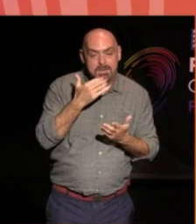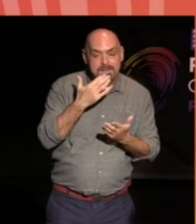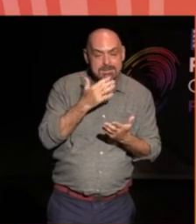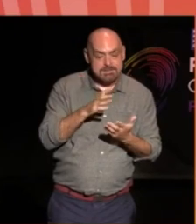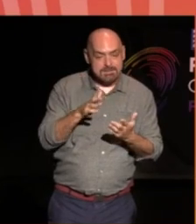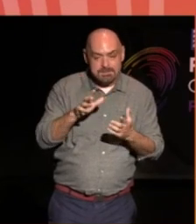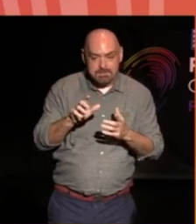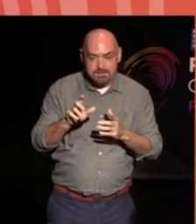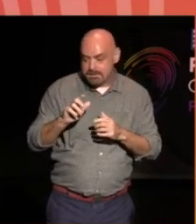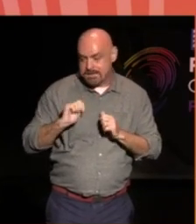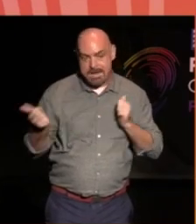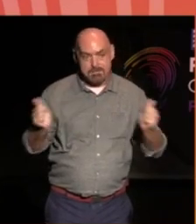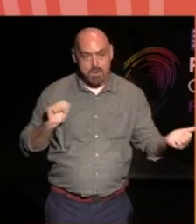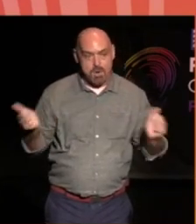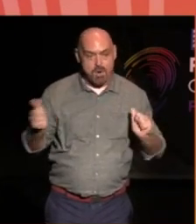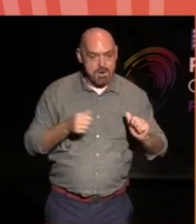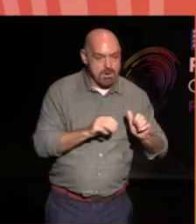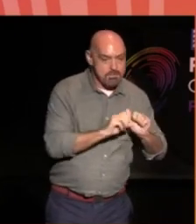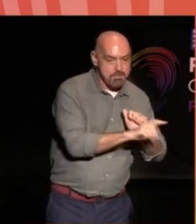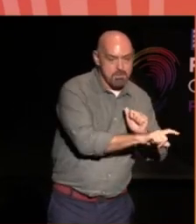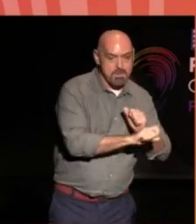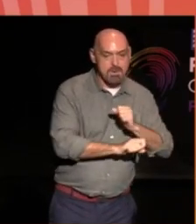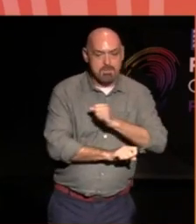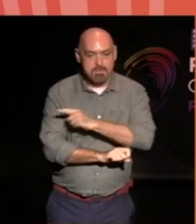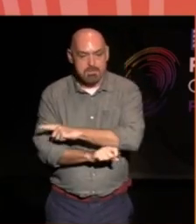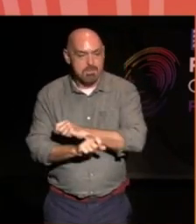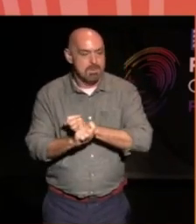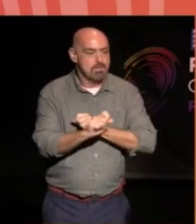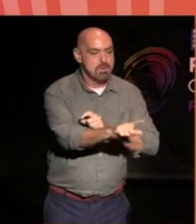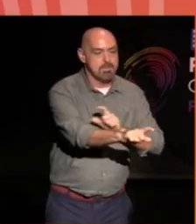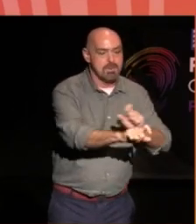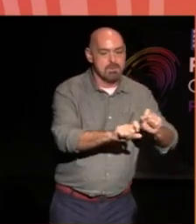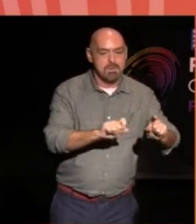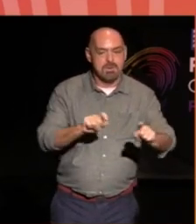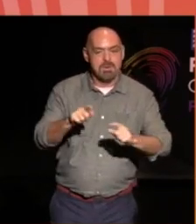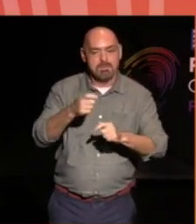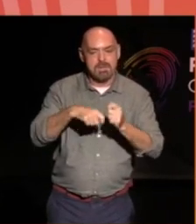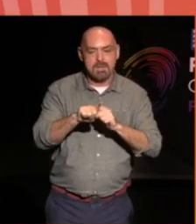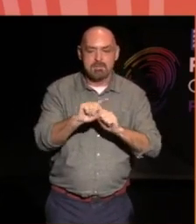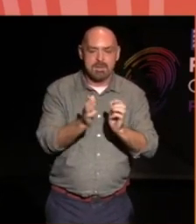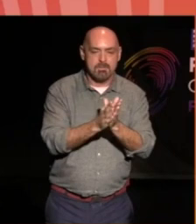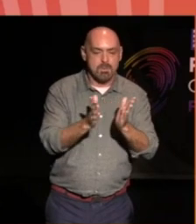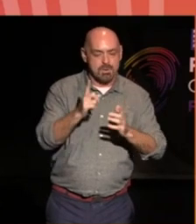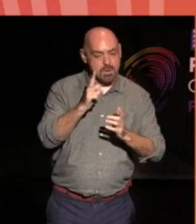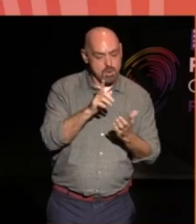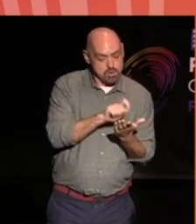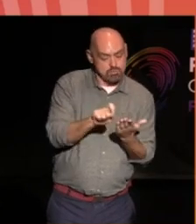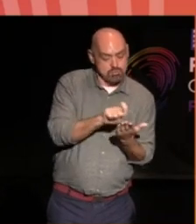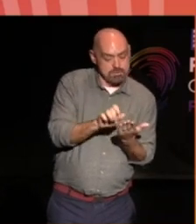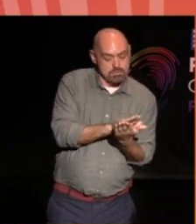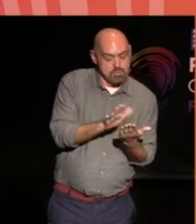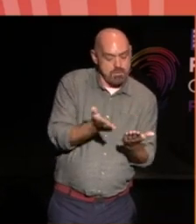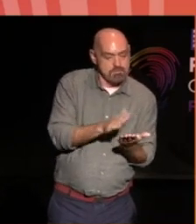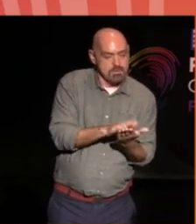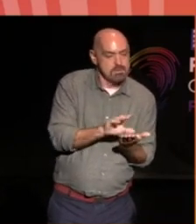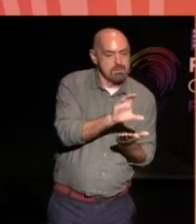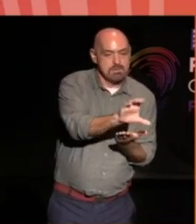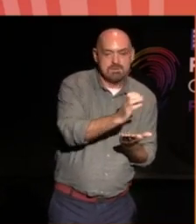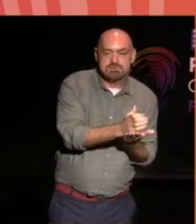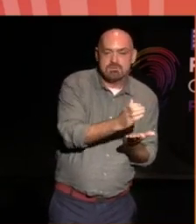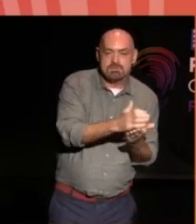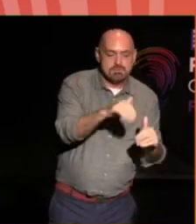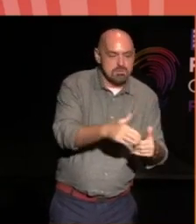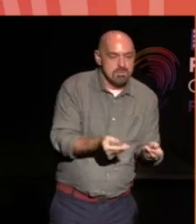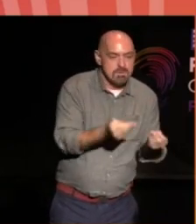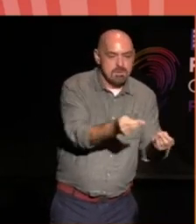the letterbox of your neighbour and make it a visible bookmark in that novel that you donate to your local charity shop.